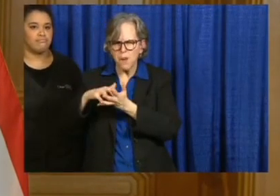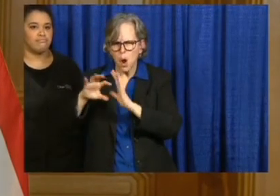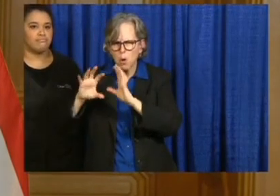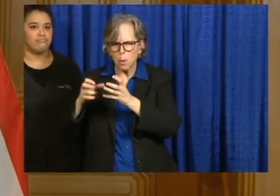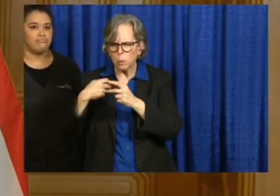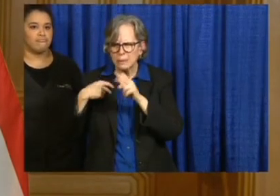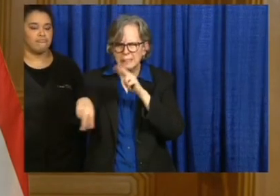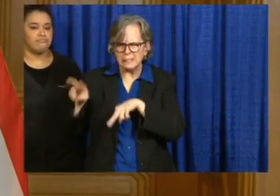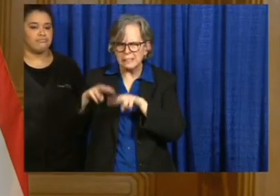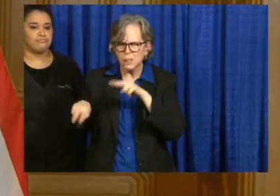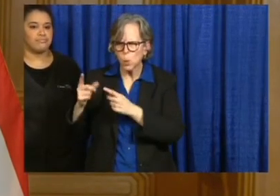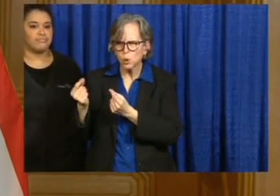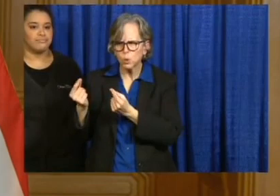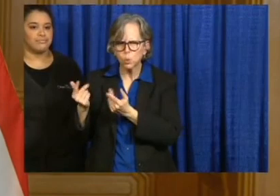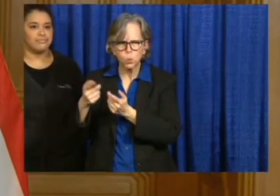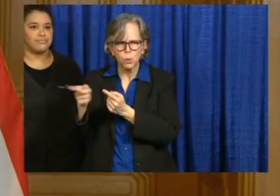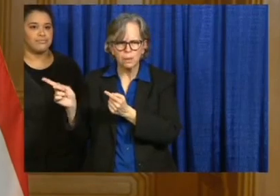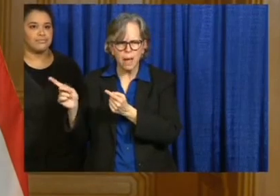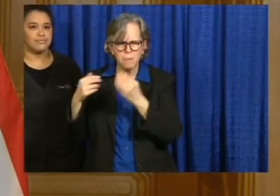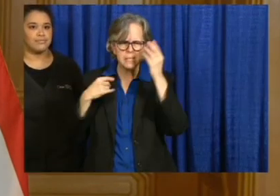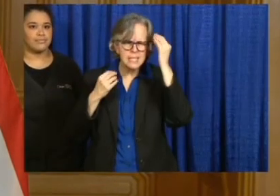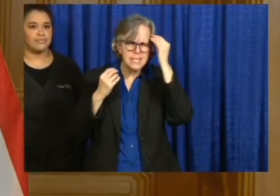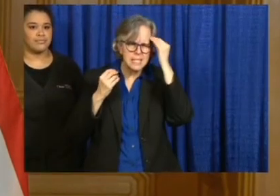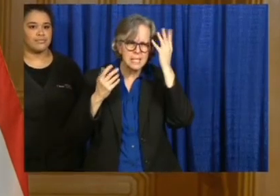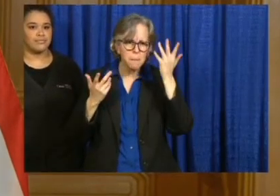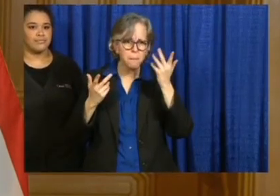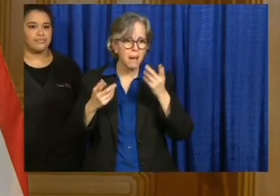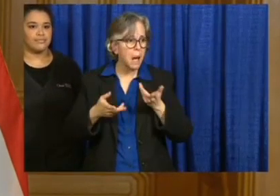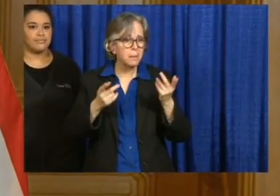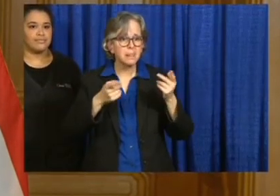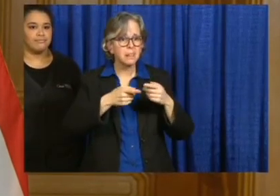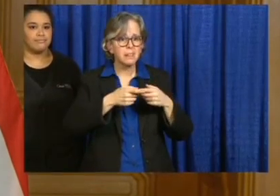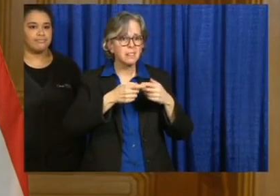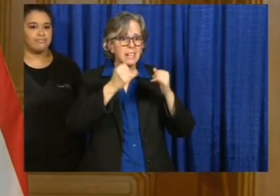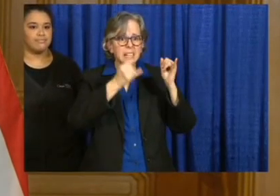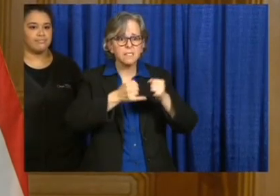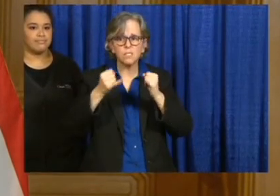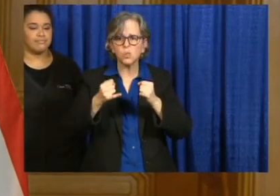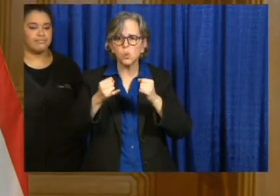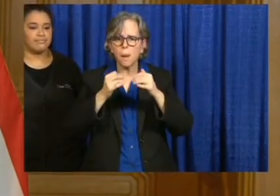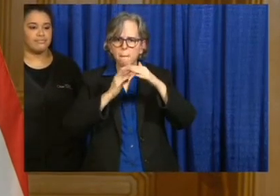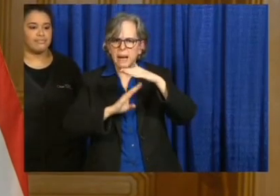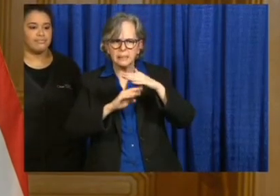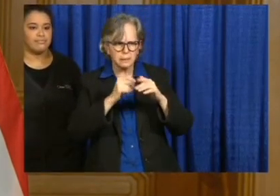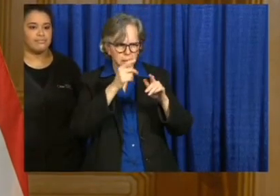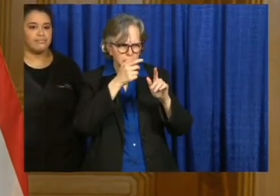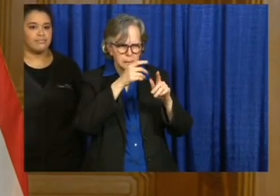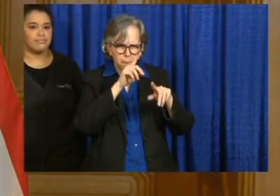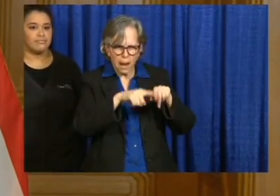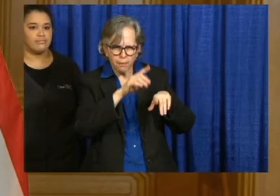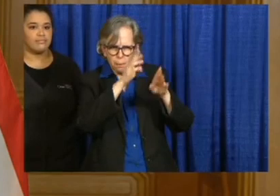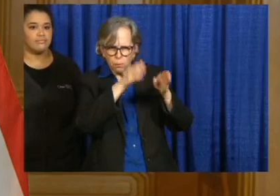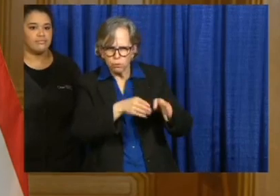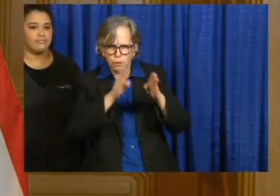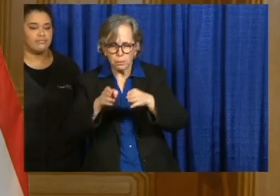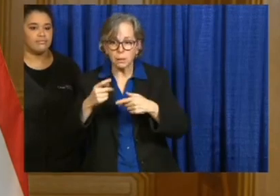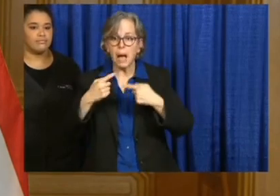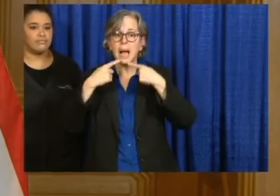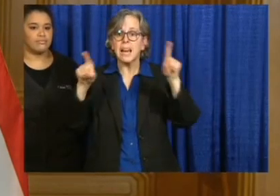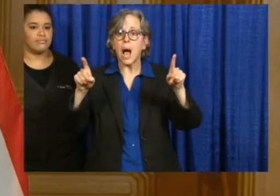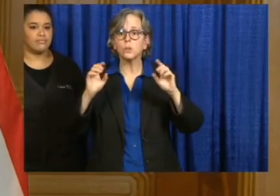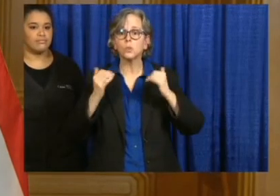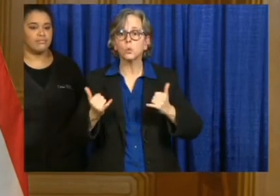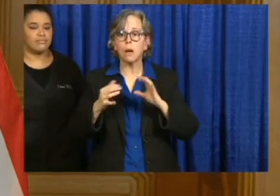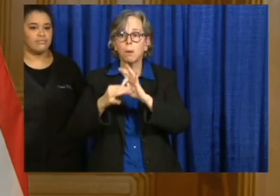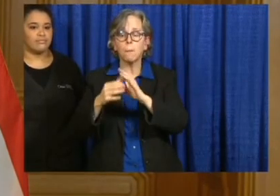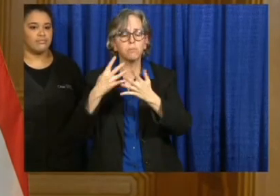a look at this. We're looking at it on a case-by-case basis. I have nothing to announce today. We are not going to